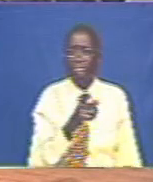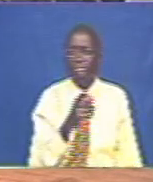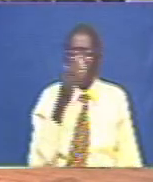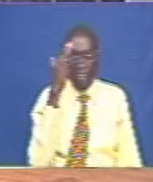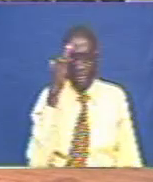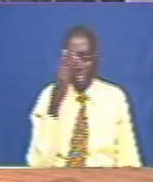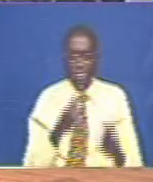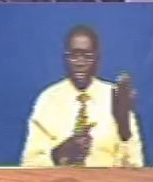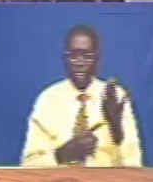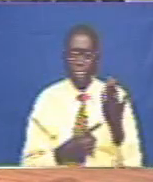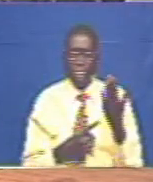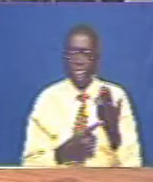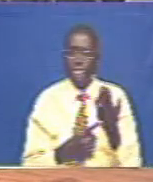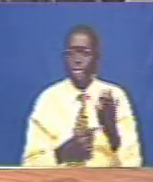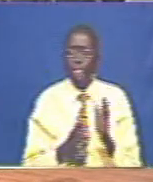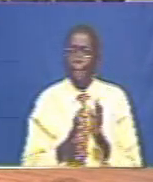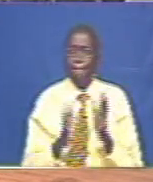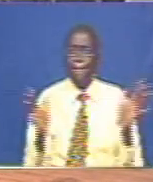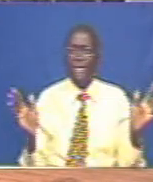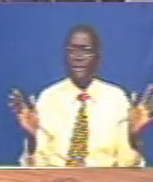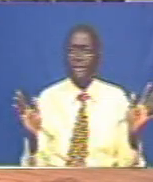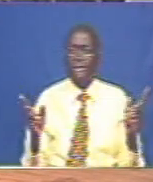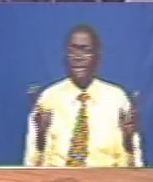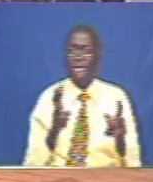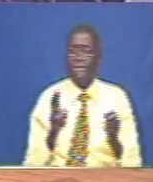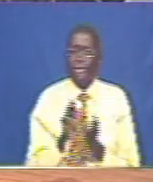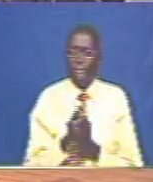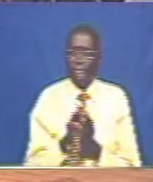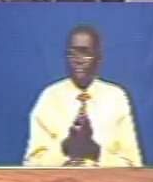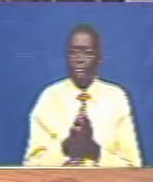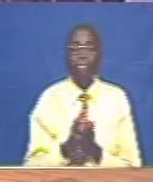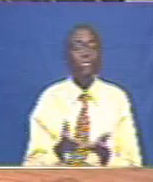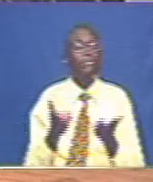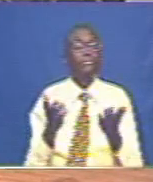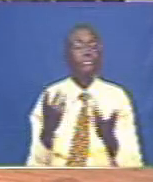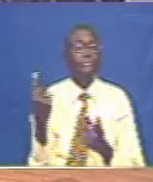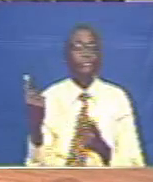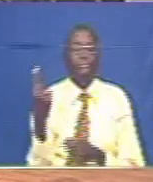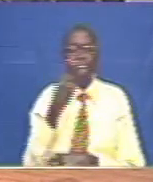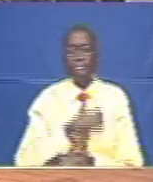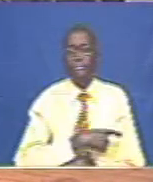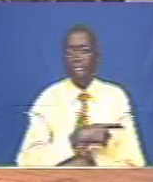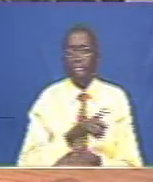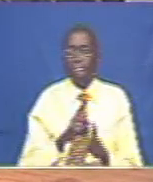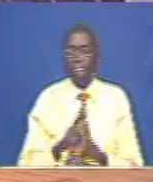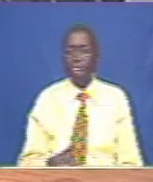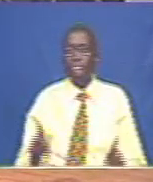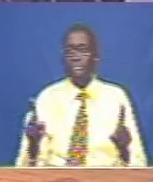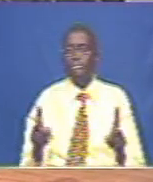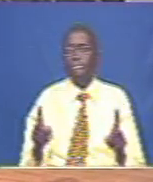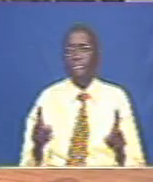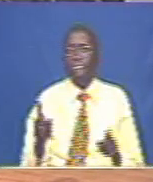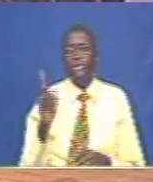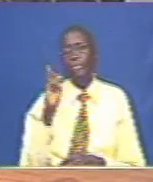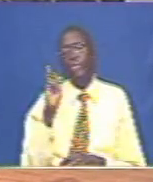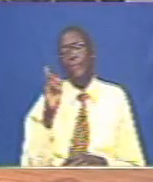Technology is very dynamic. Even banks, it's up to the other day that they have started adopting mobile